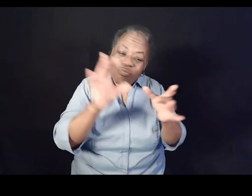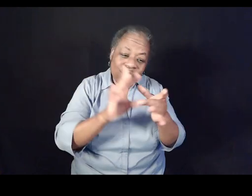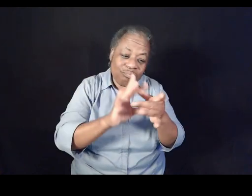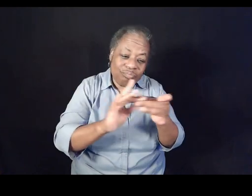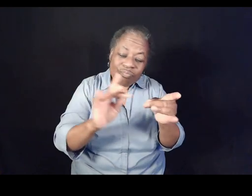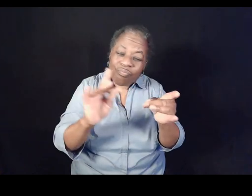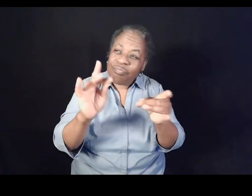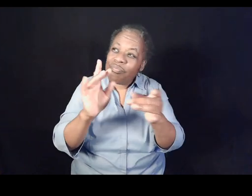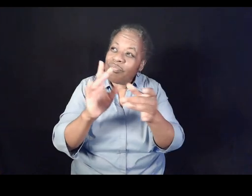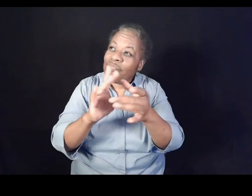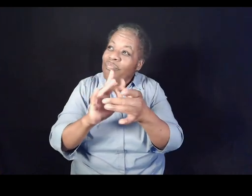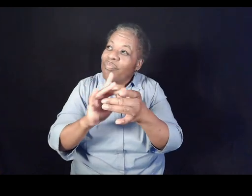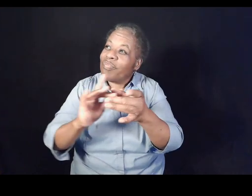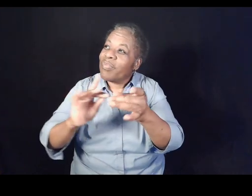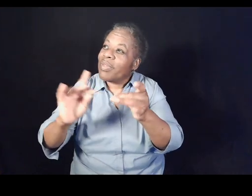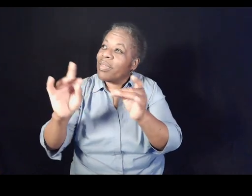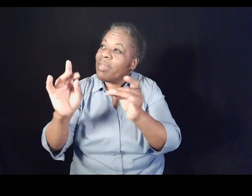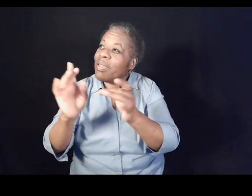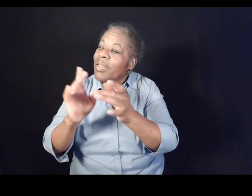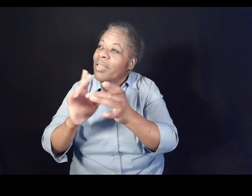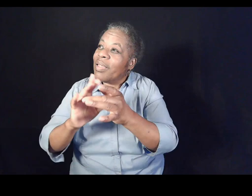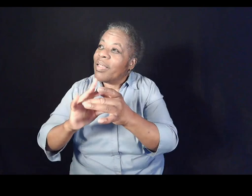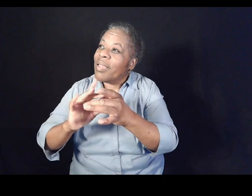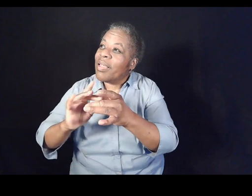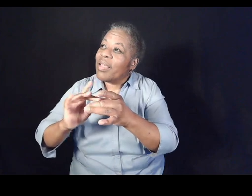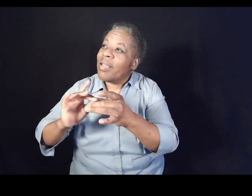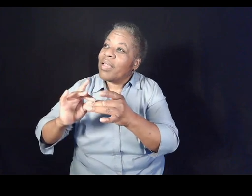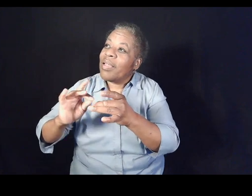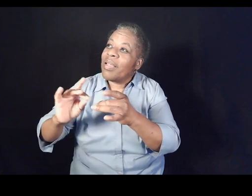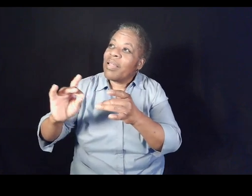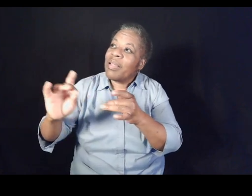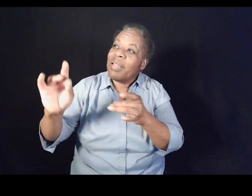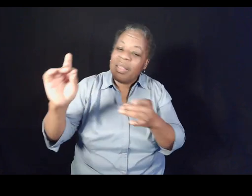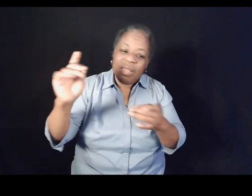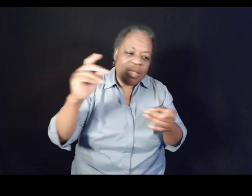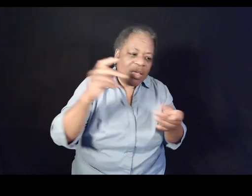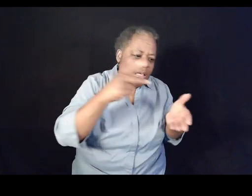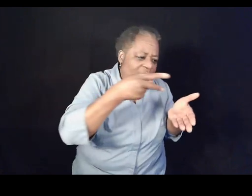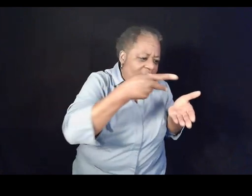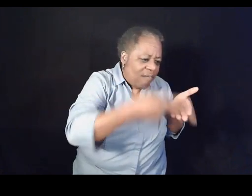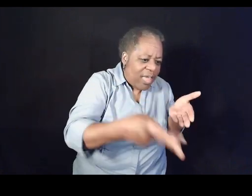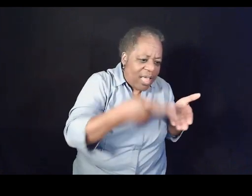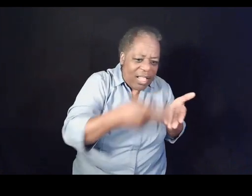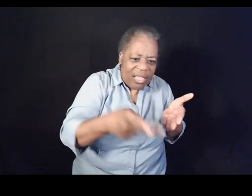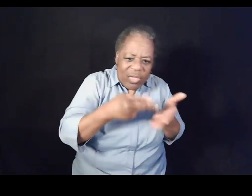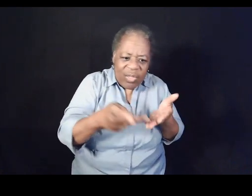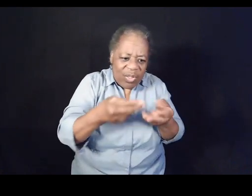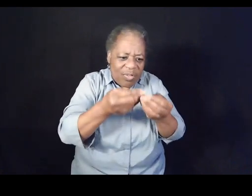speak, 100 billion failures disappear.